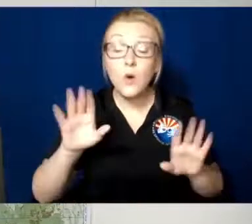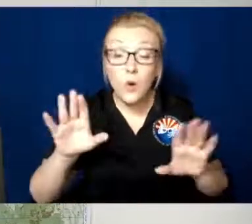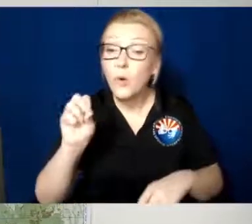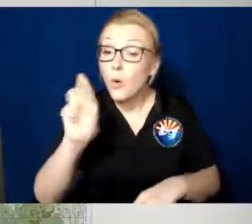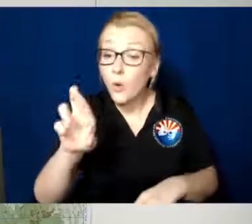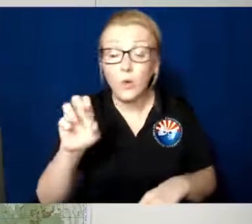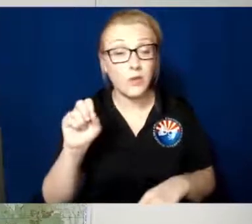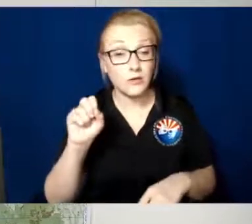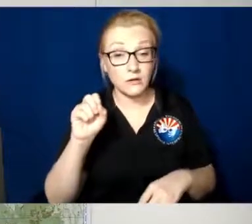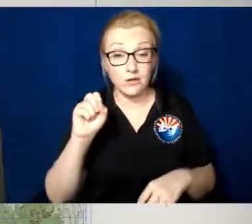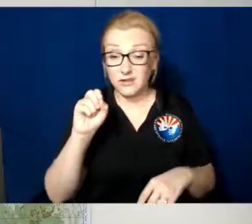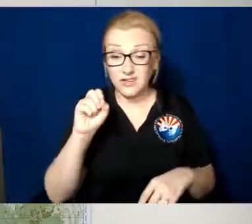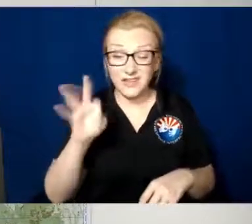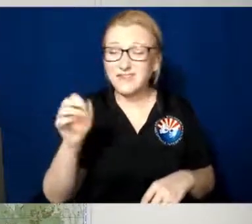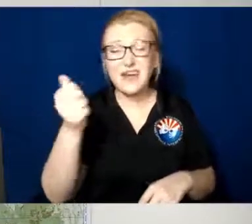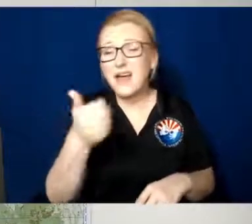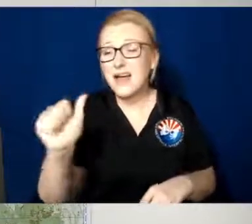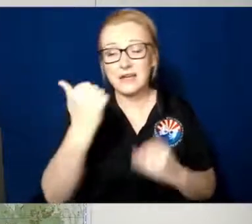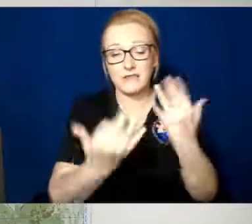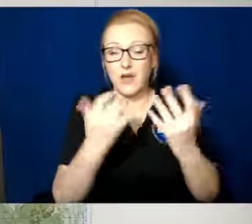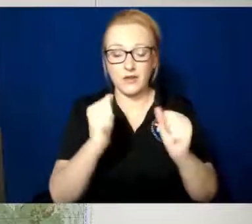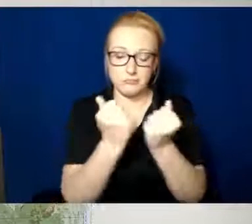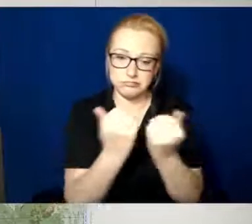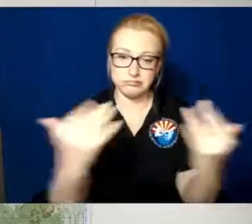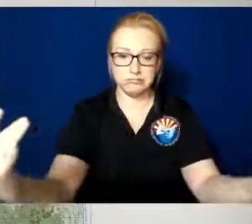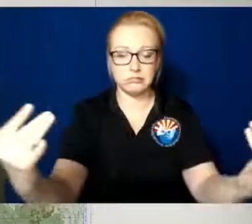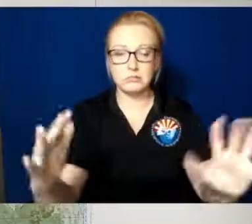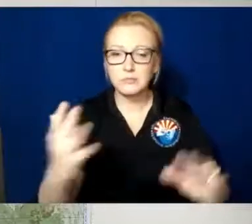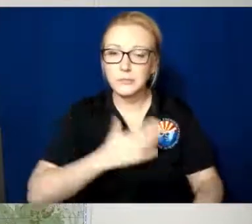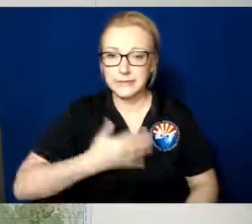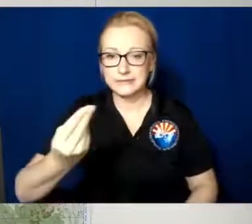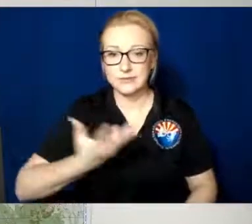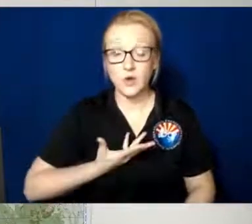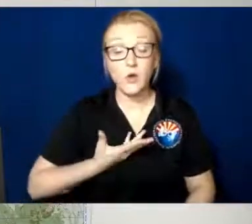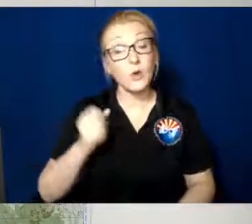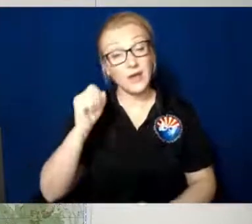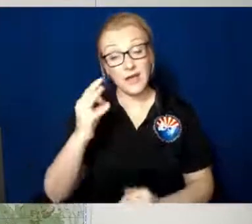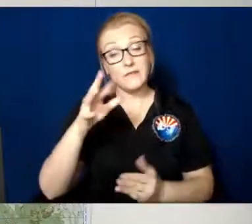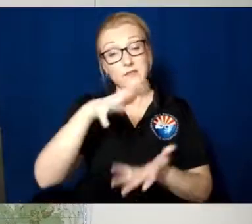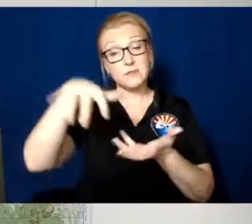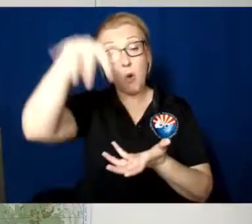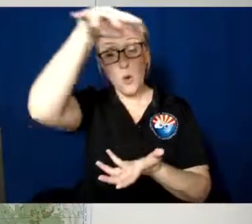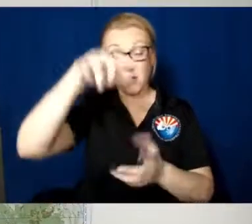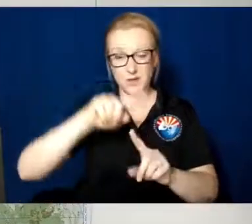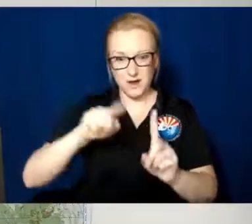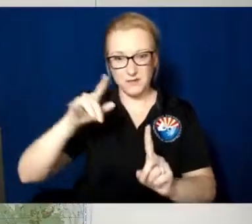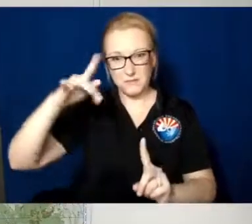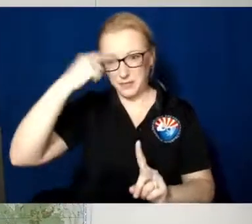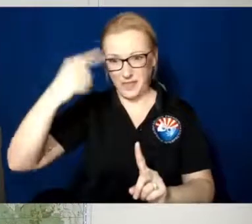have a potential to spread. If there's a lot of black around that, we're not concerned about it spreading, and that's why we haven't got to that at this